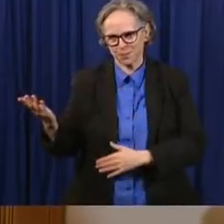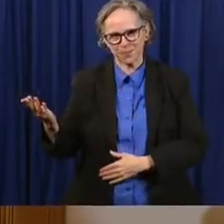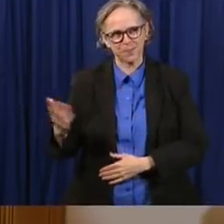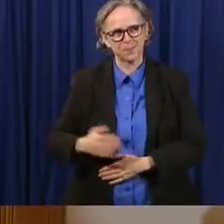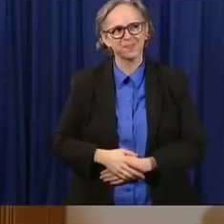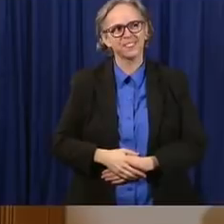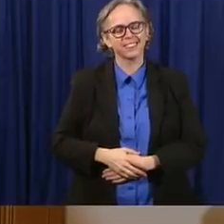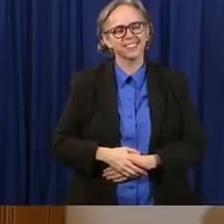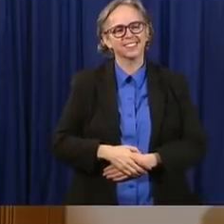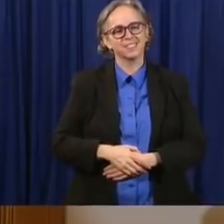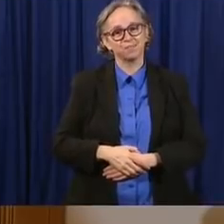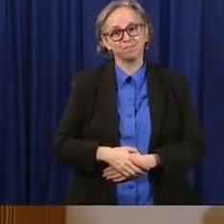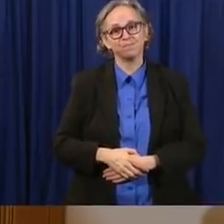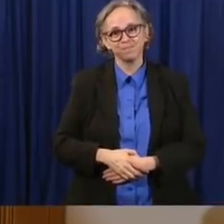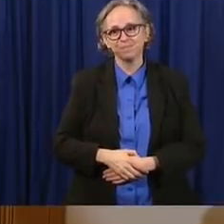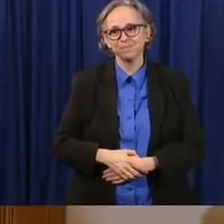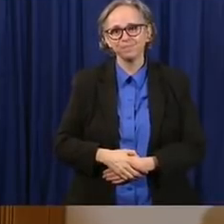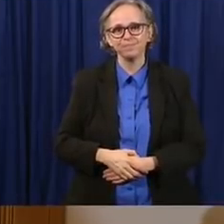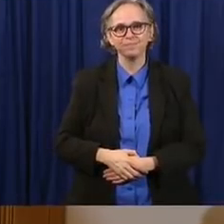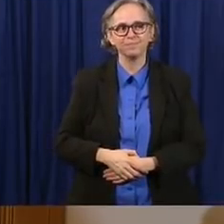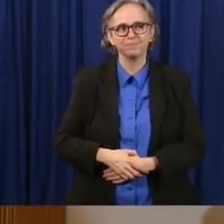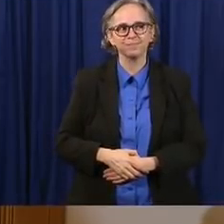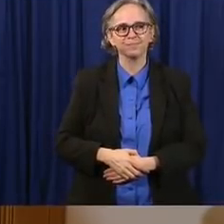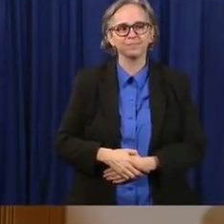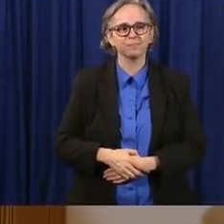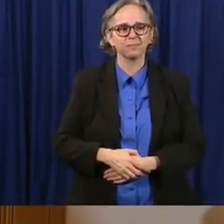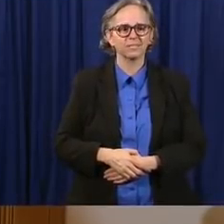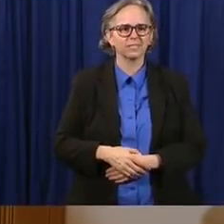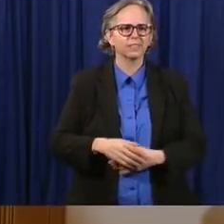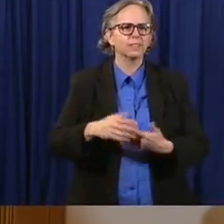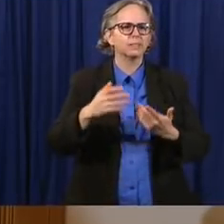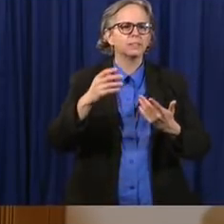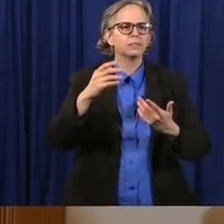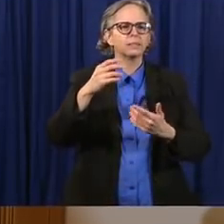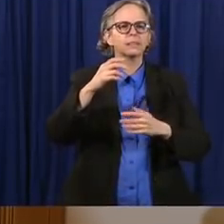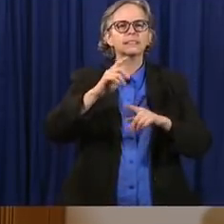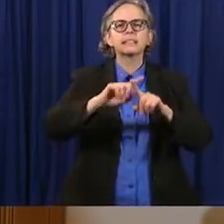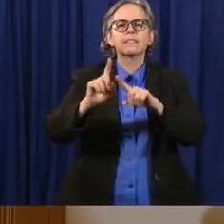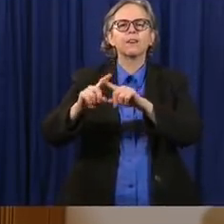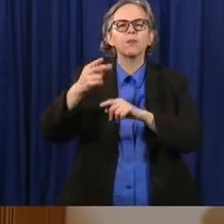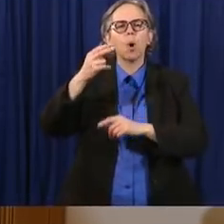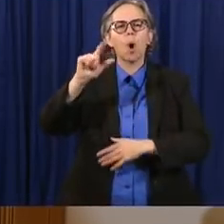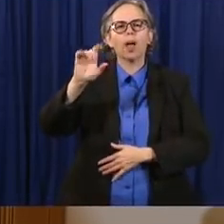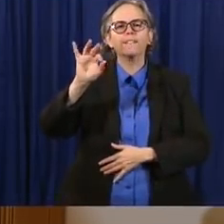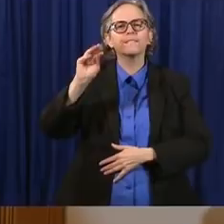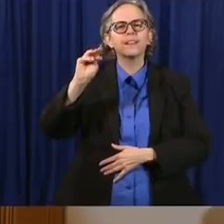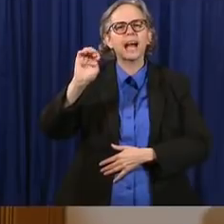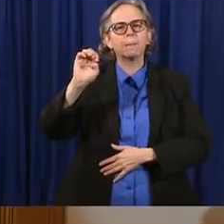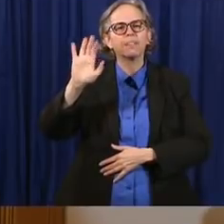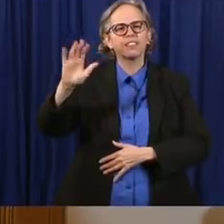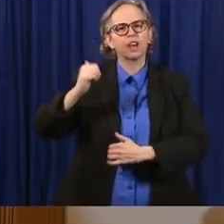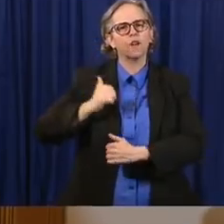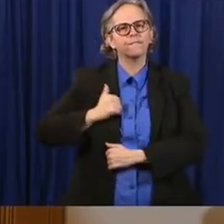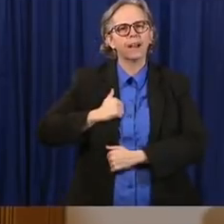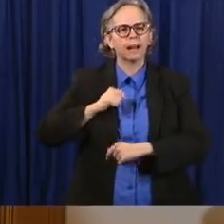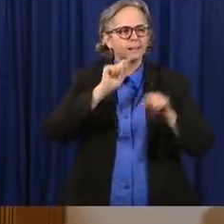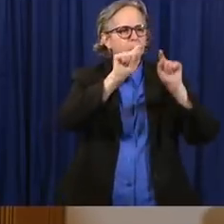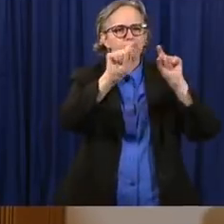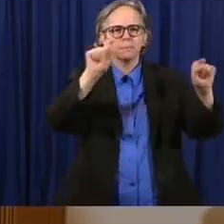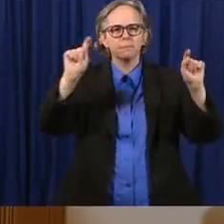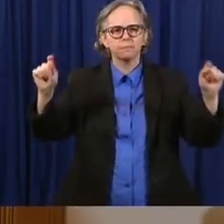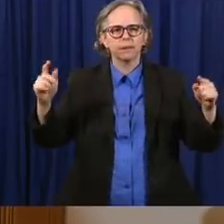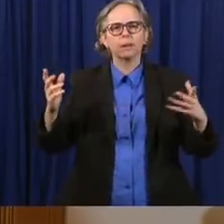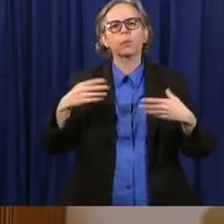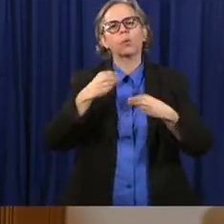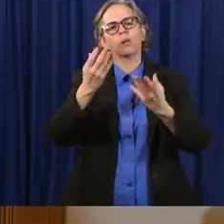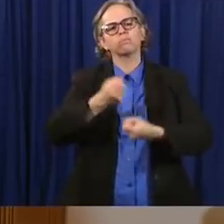It's made by some of these Hall of Fame inductees. And they are paying tribute to our first responders.